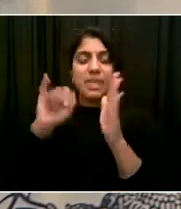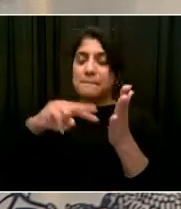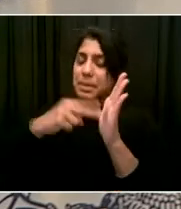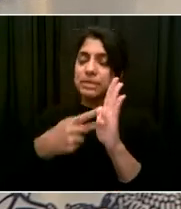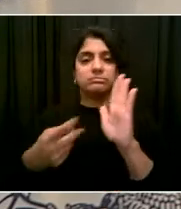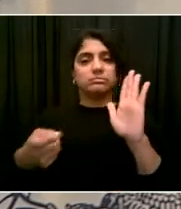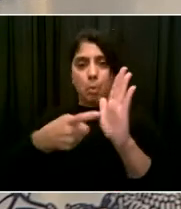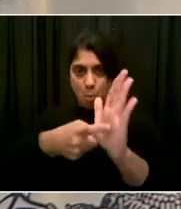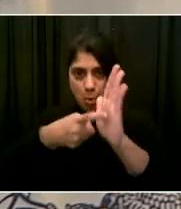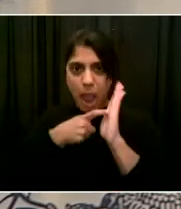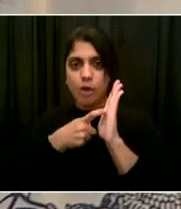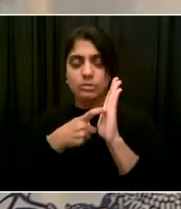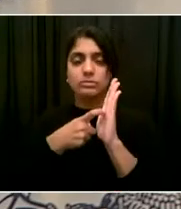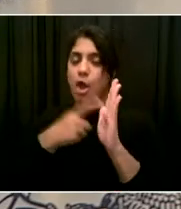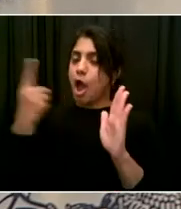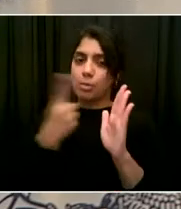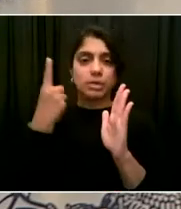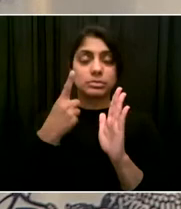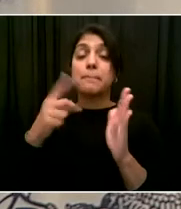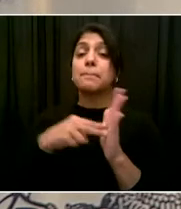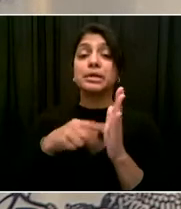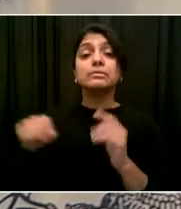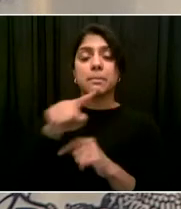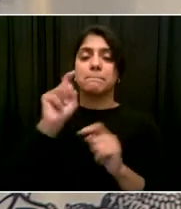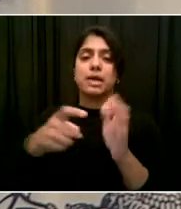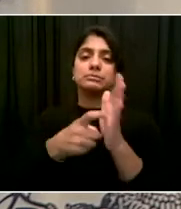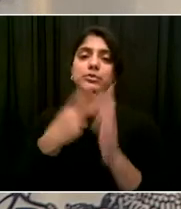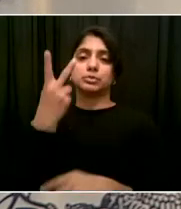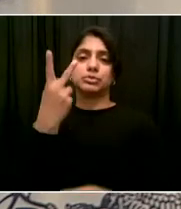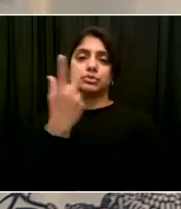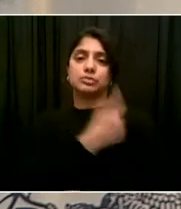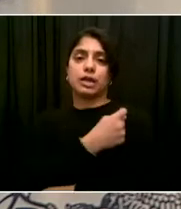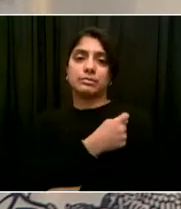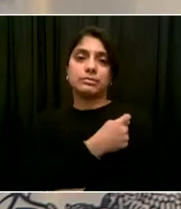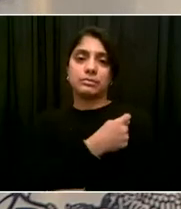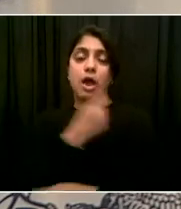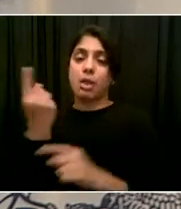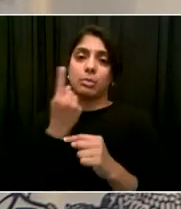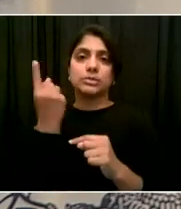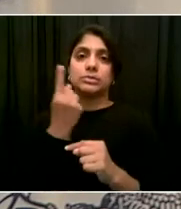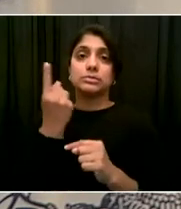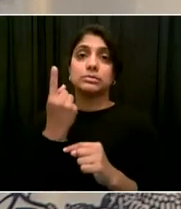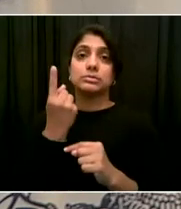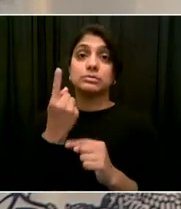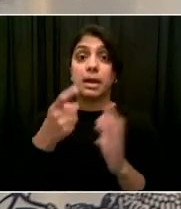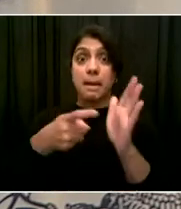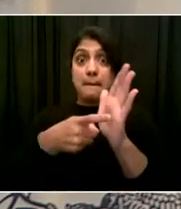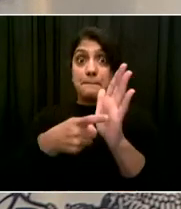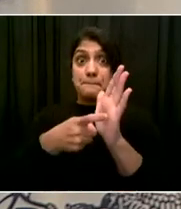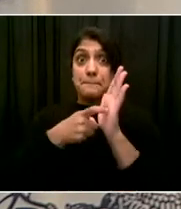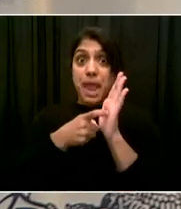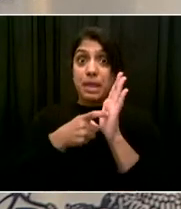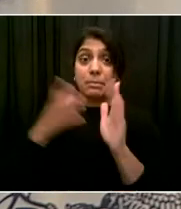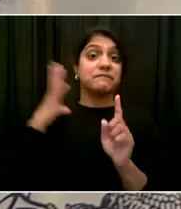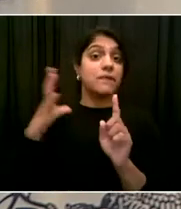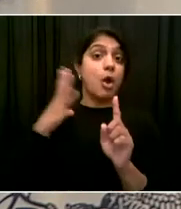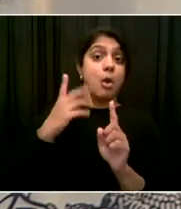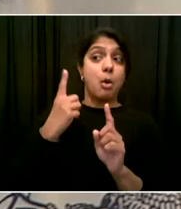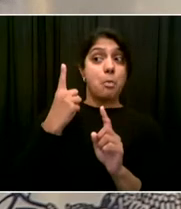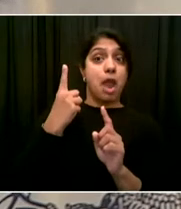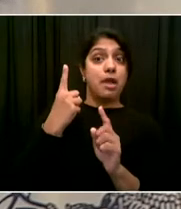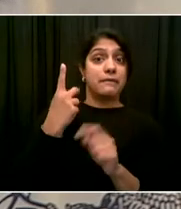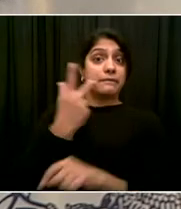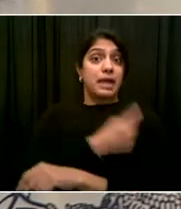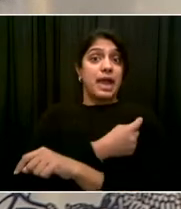first dose, it was wildly successful because 94% of the city workforce is now vaccinated. But we knew from